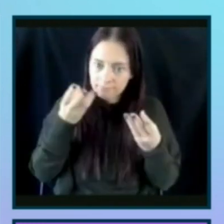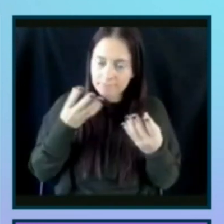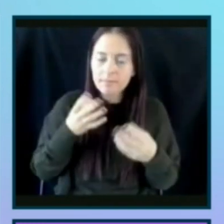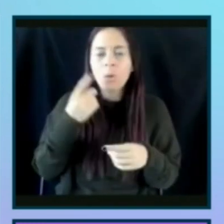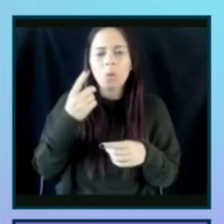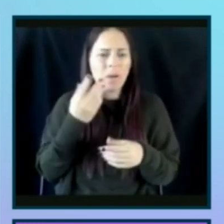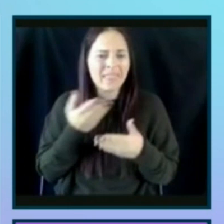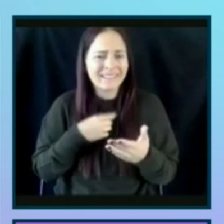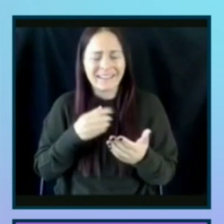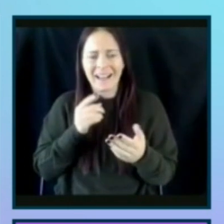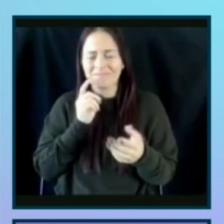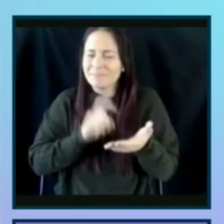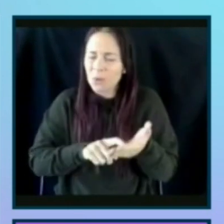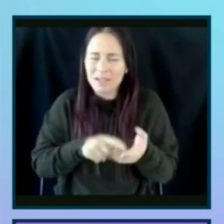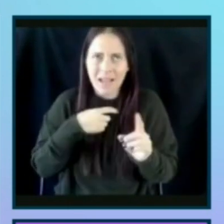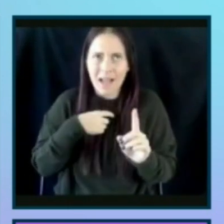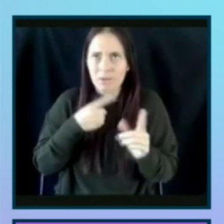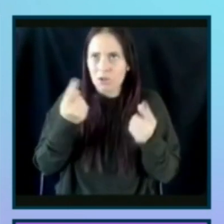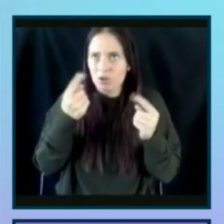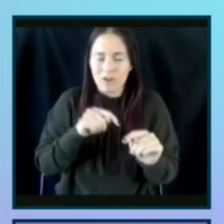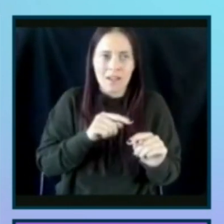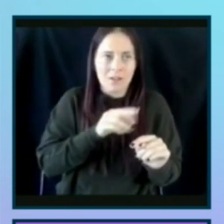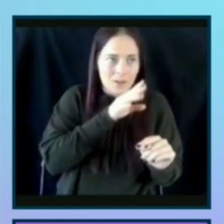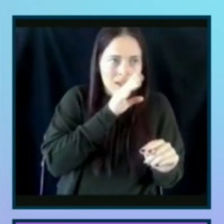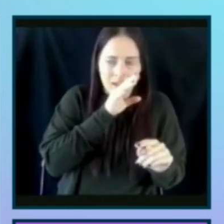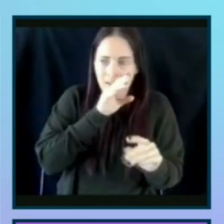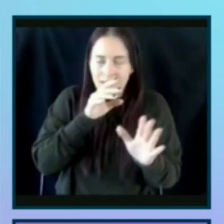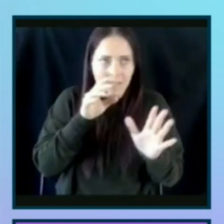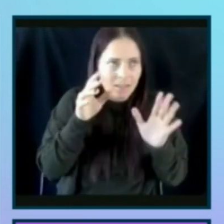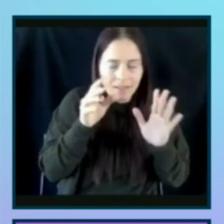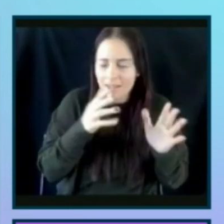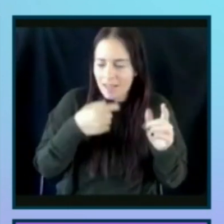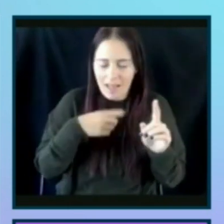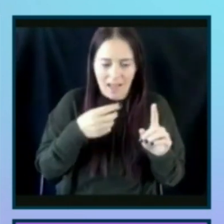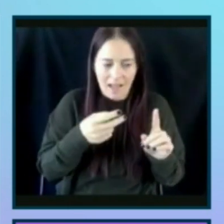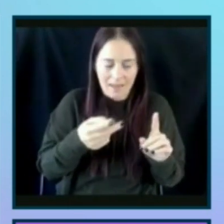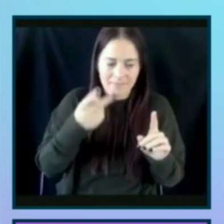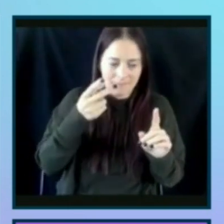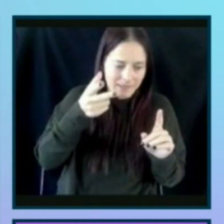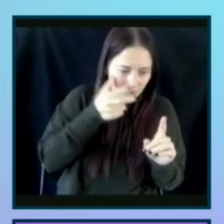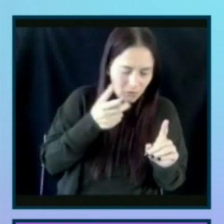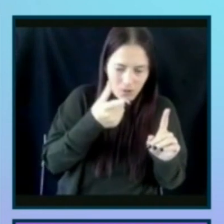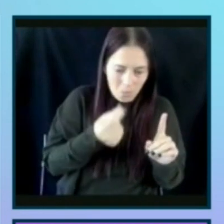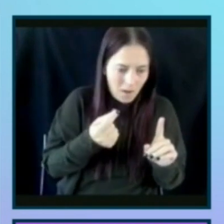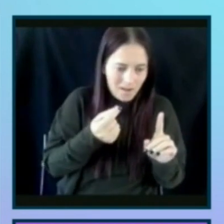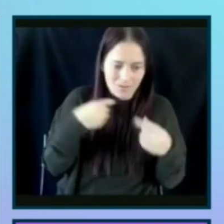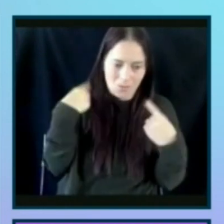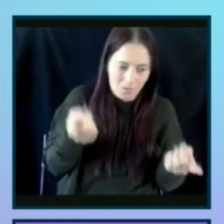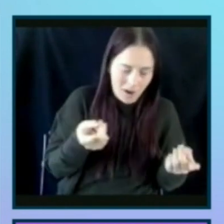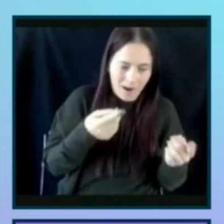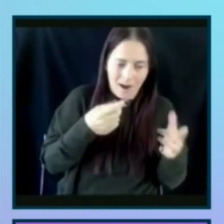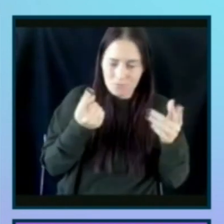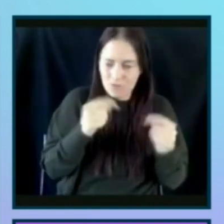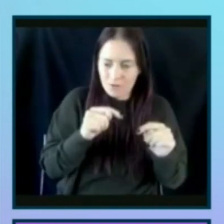get so focused on thinking aloud, you're walking through the page, you're focusing on what have you heard so far, what's coming